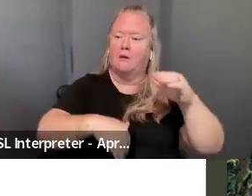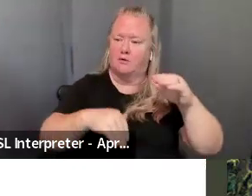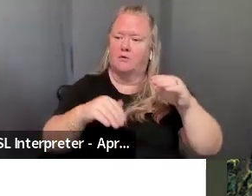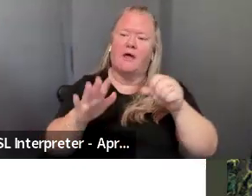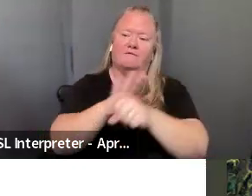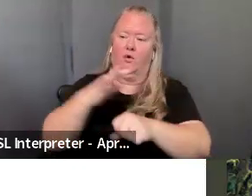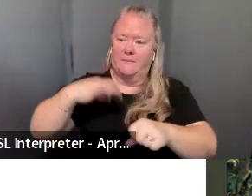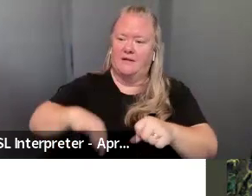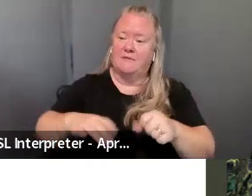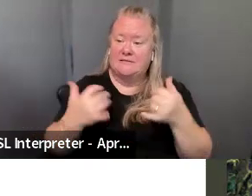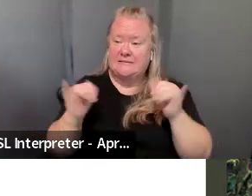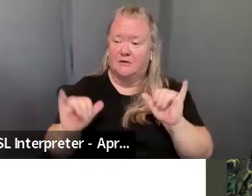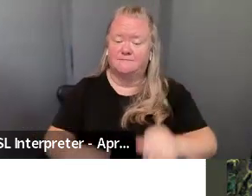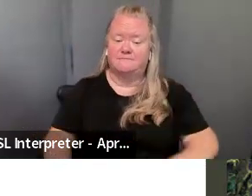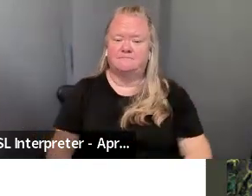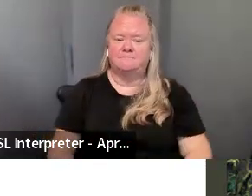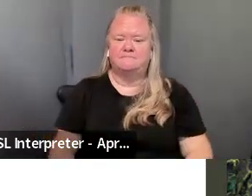full benefit amount.